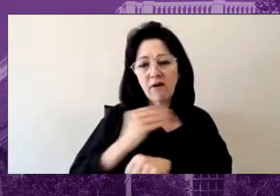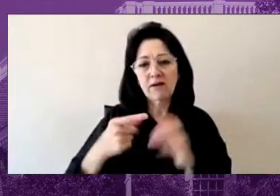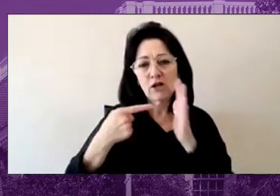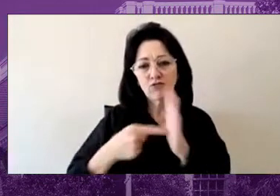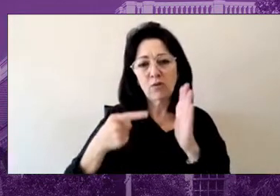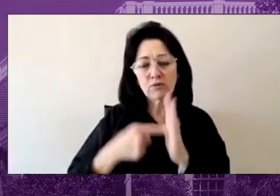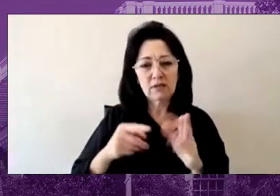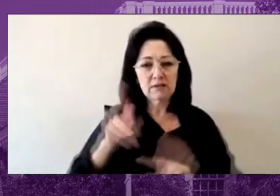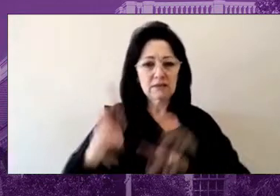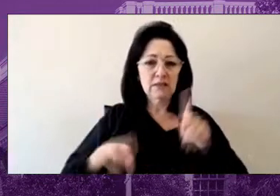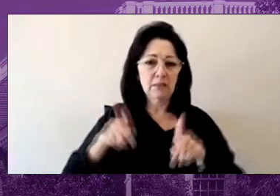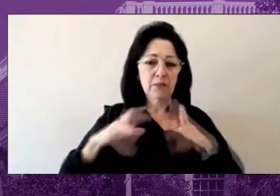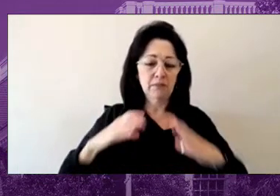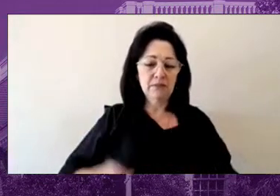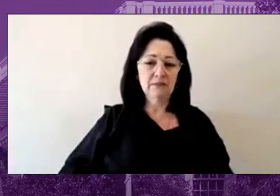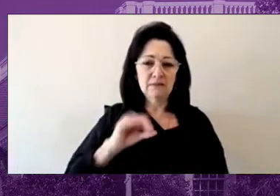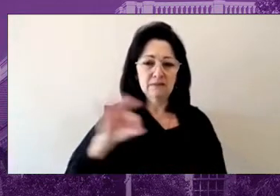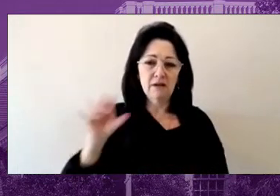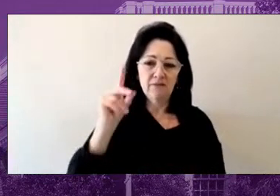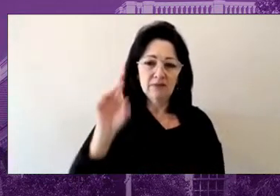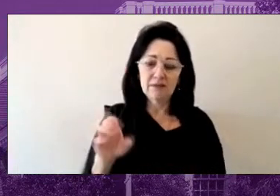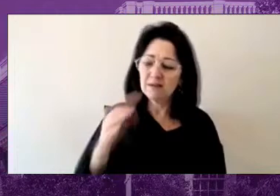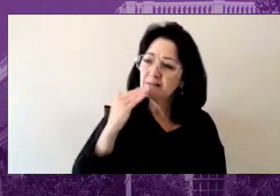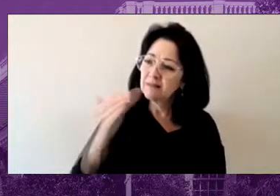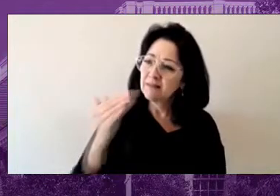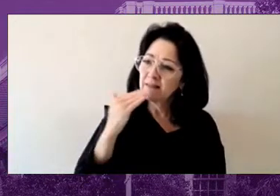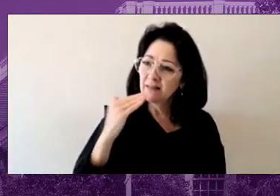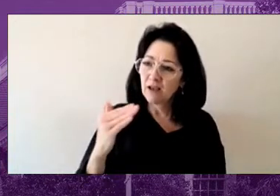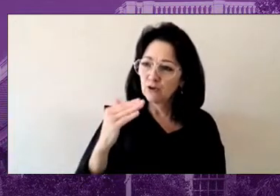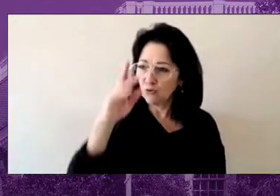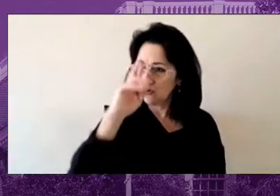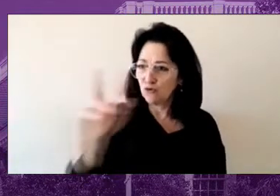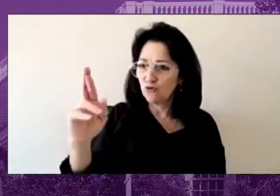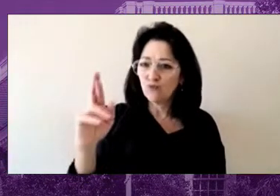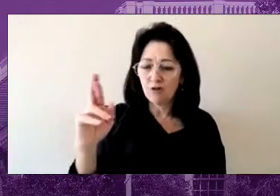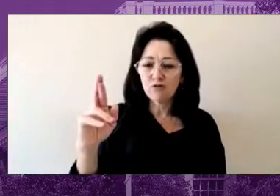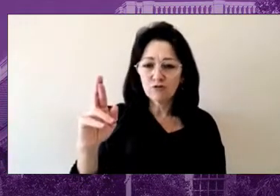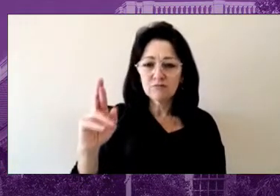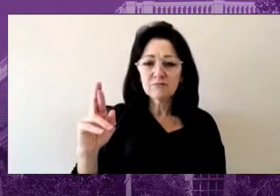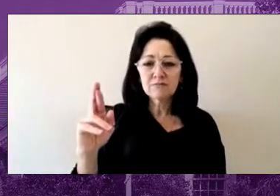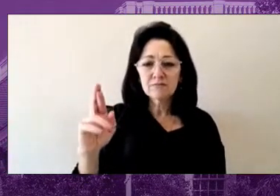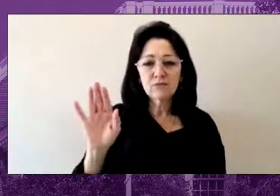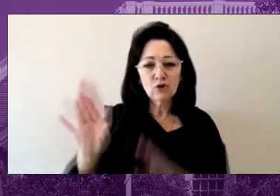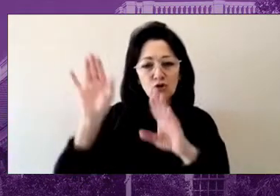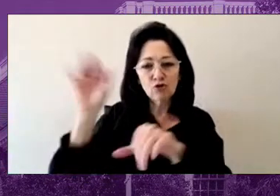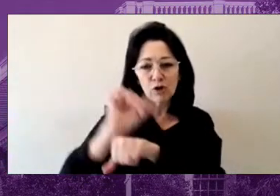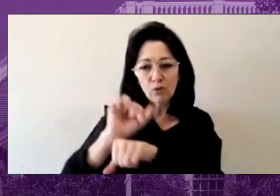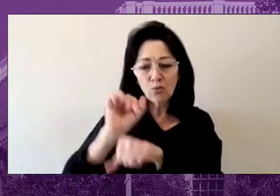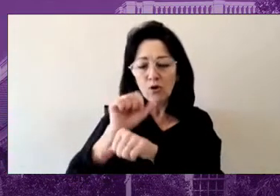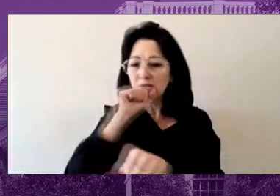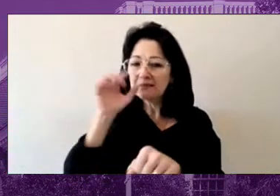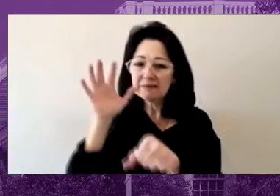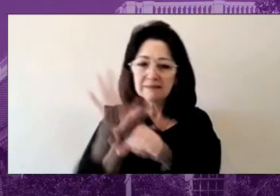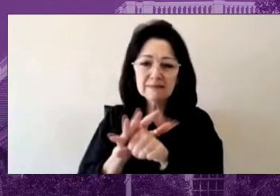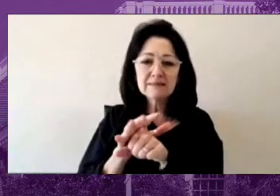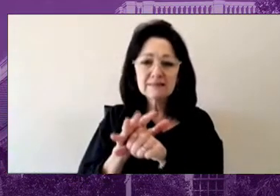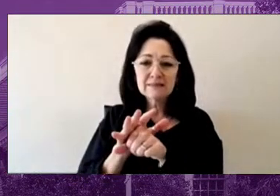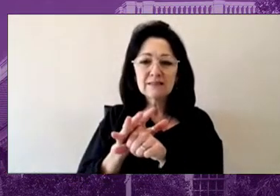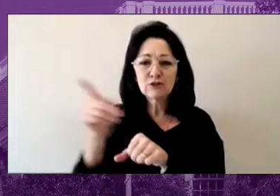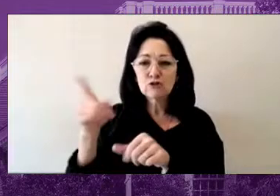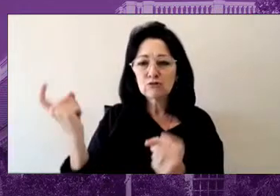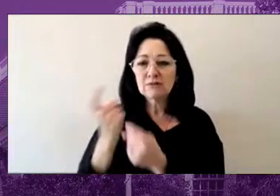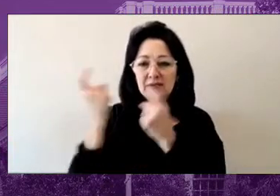you. Thank you, Your Honor. Great work, dedicated personnel celebrating your anniversary of the